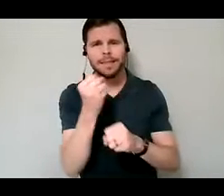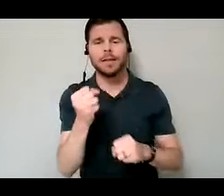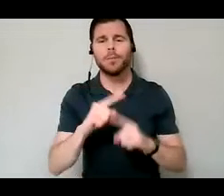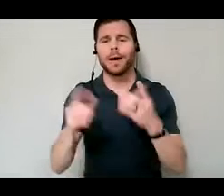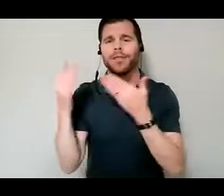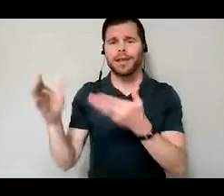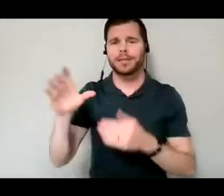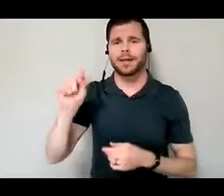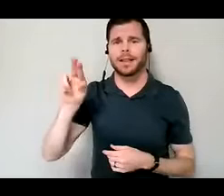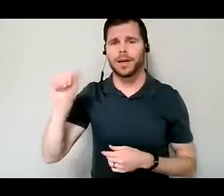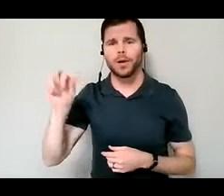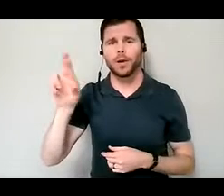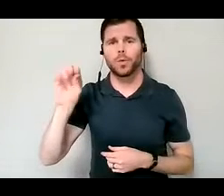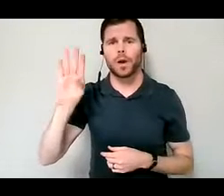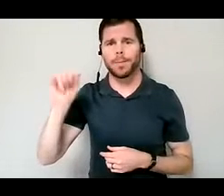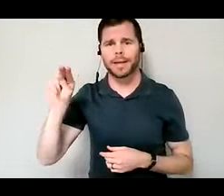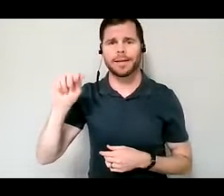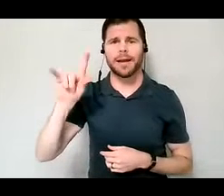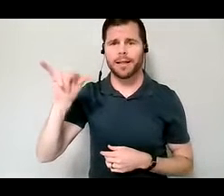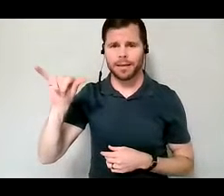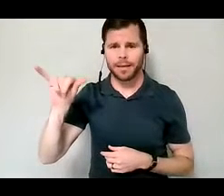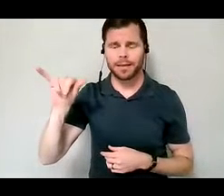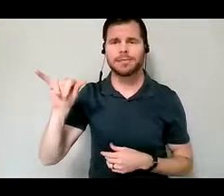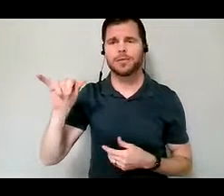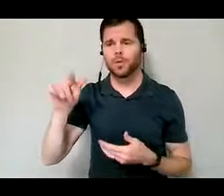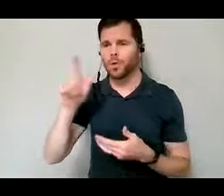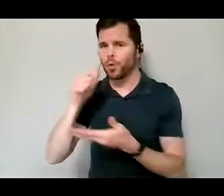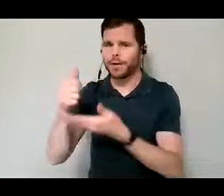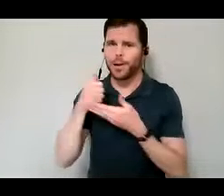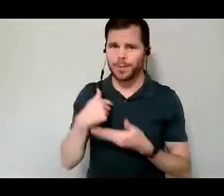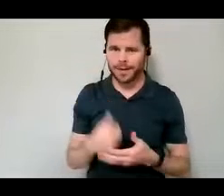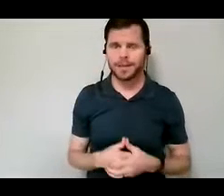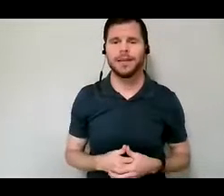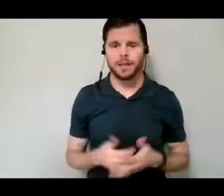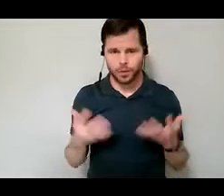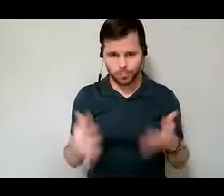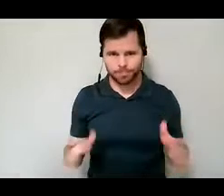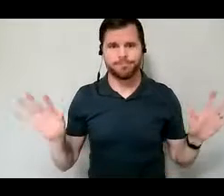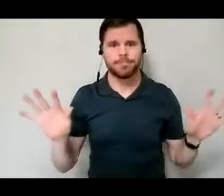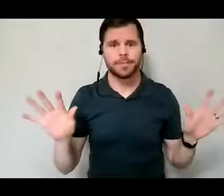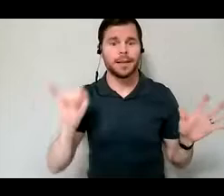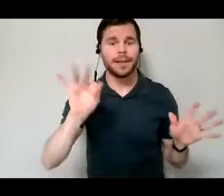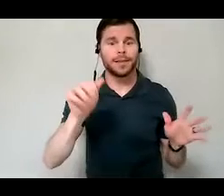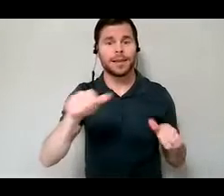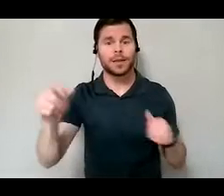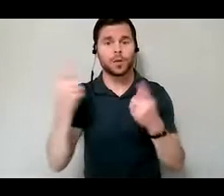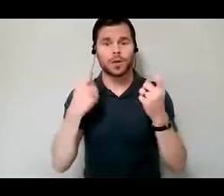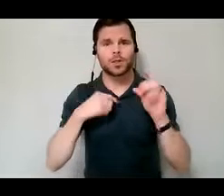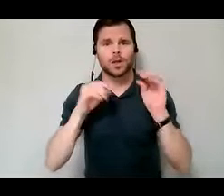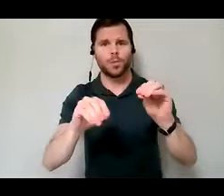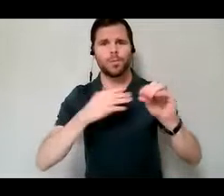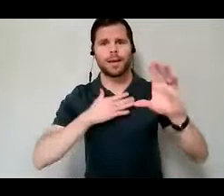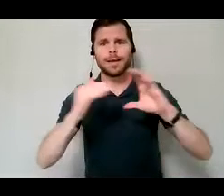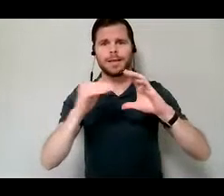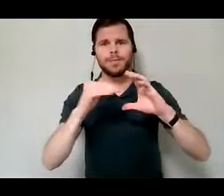and Allie, who were willing to help me out, but we just ran out of time. And with that, anybody want to reach out to me, I'll throw my email in the chat, and thank you